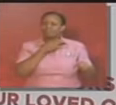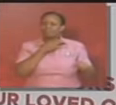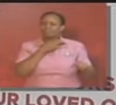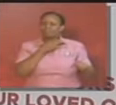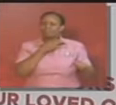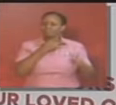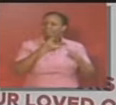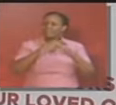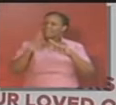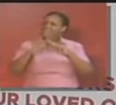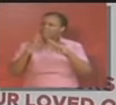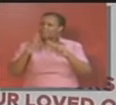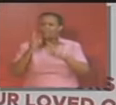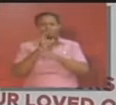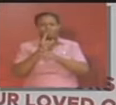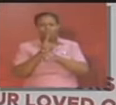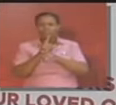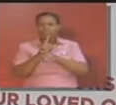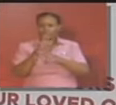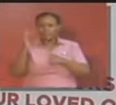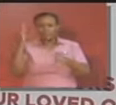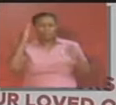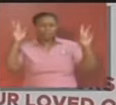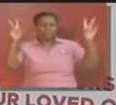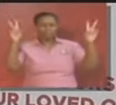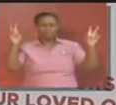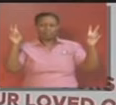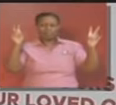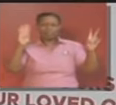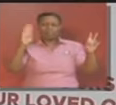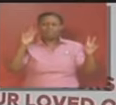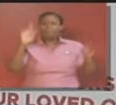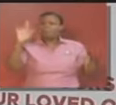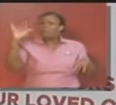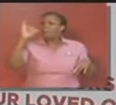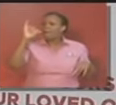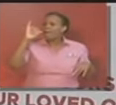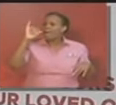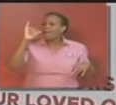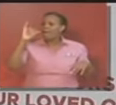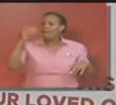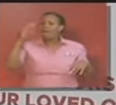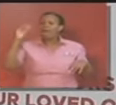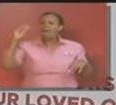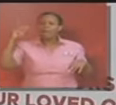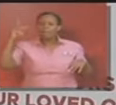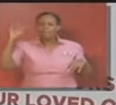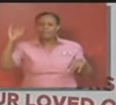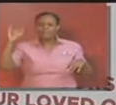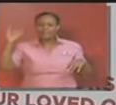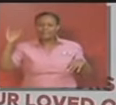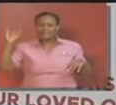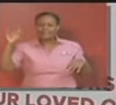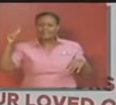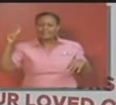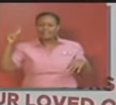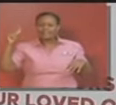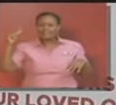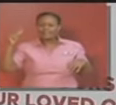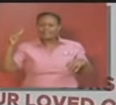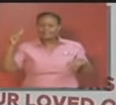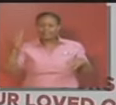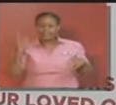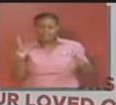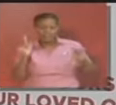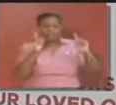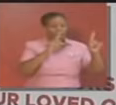know the tradition. Some of us know the tradition of you don't just go to one bar, when you park up outside and you hang out with people, but then you proceed to go to another bar